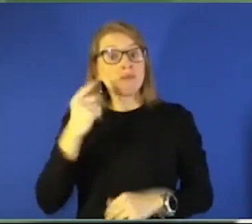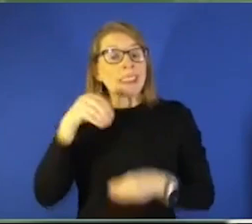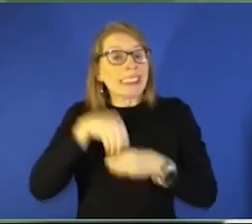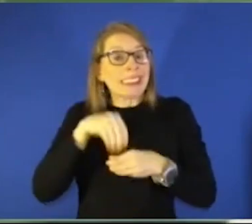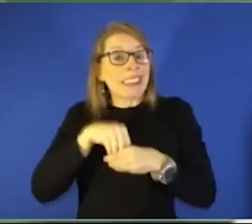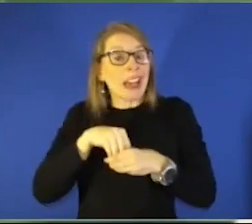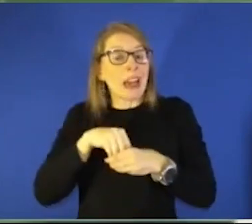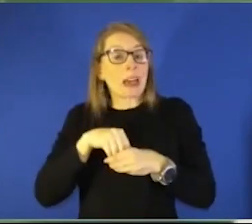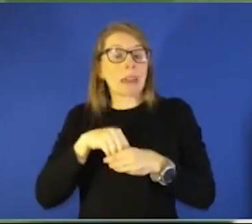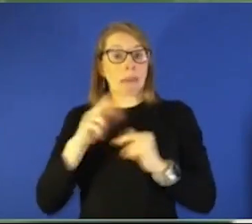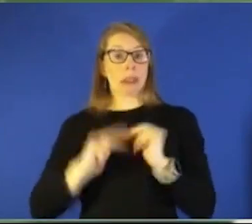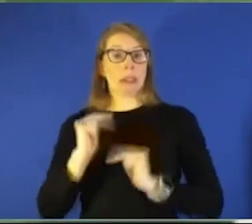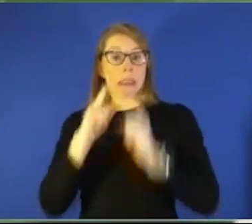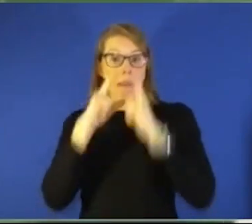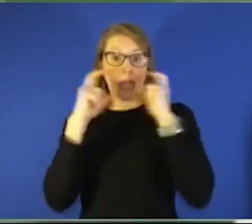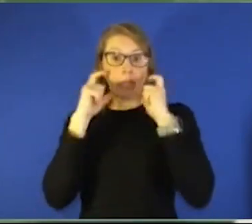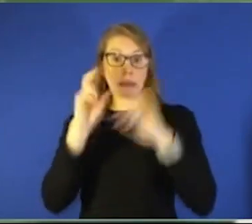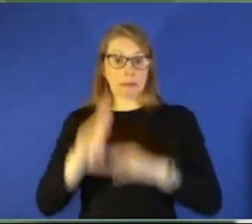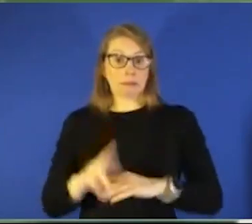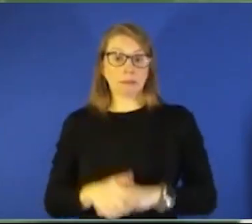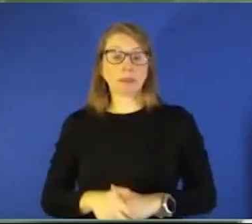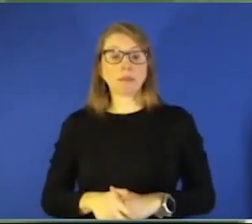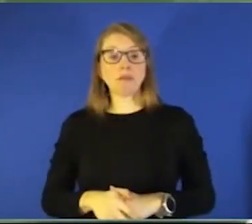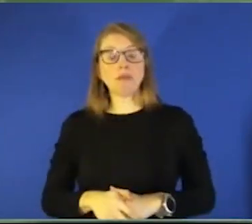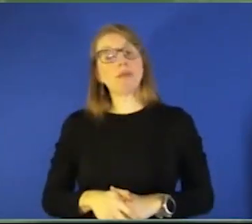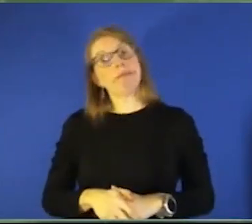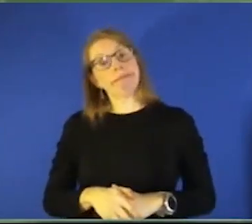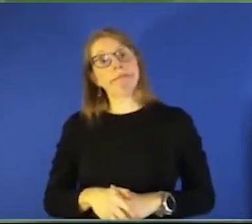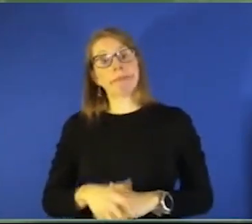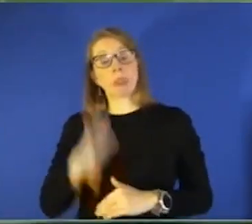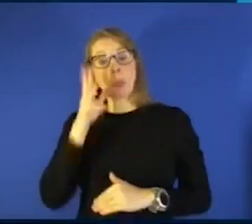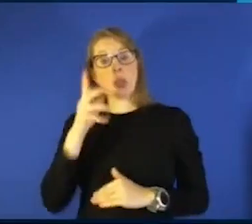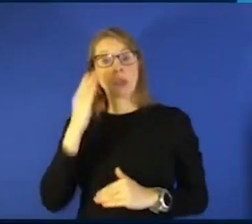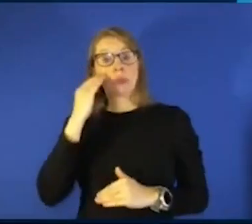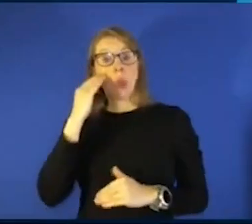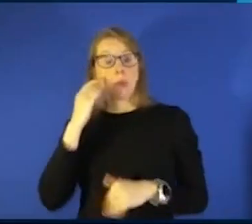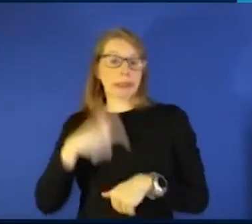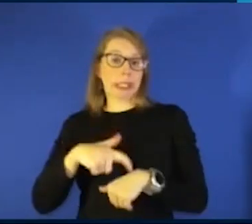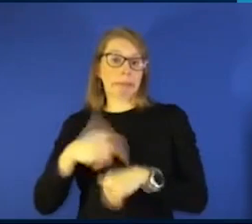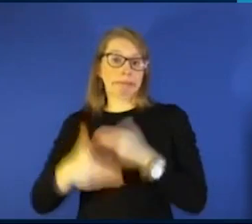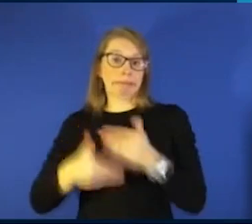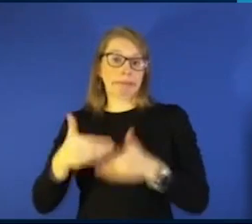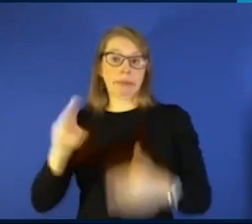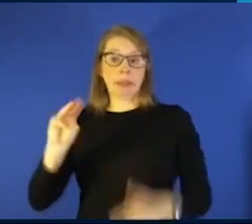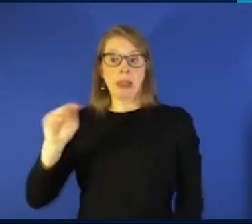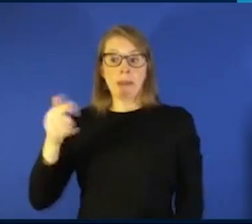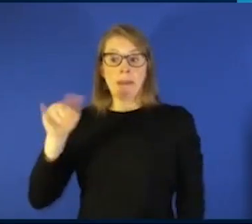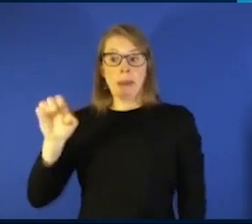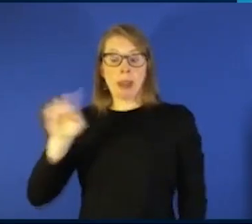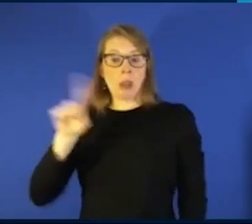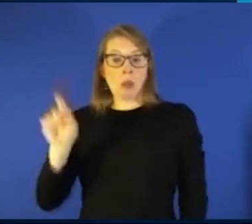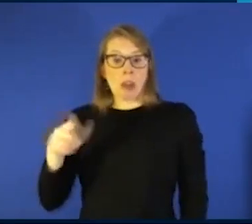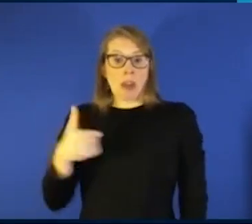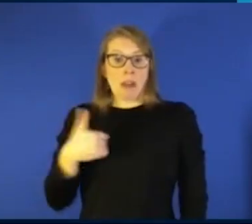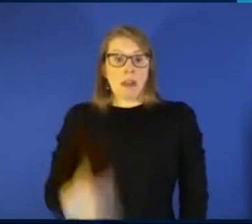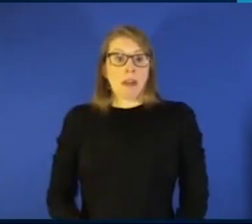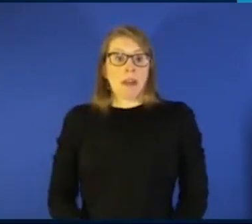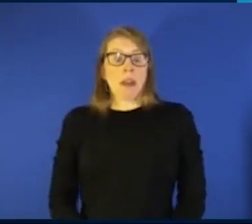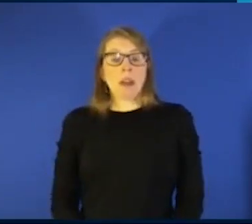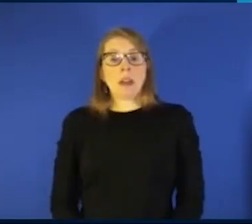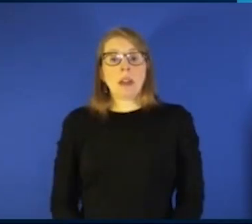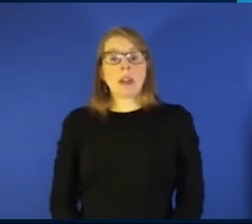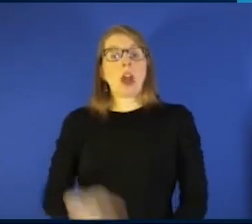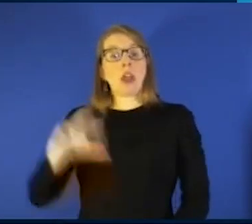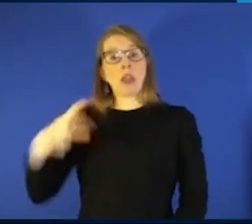So that's what's expected, and time will tell. Maggie has a question. She writes, I've had the 3rd shot